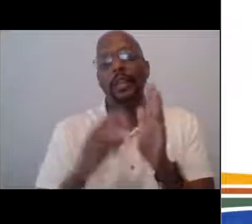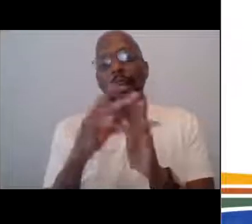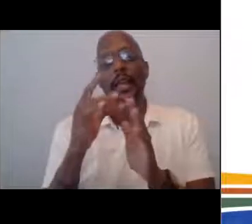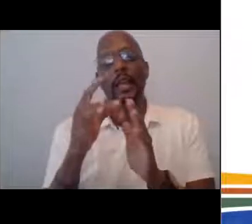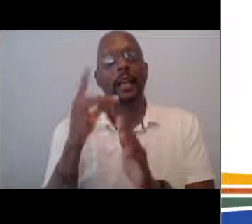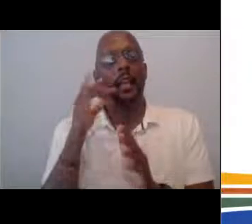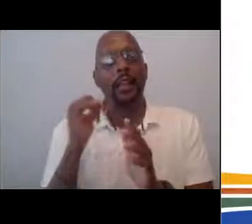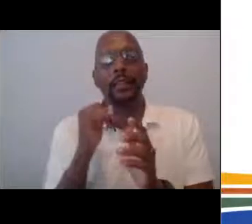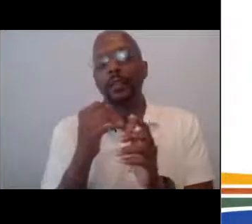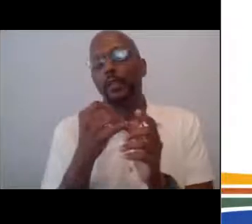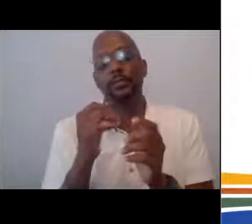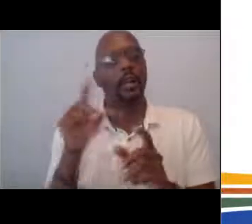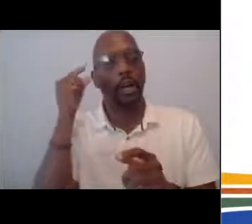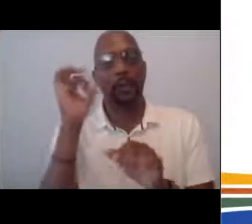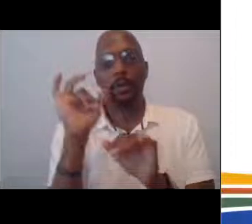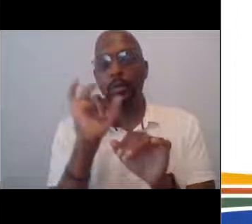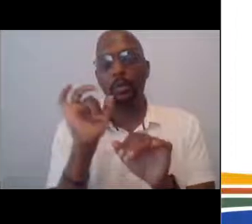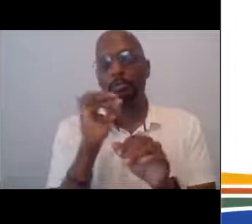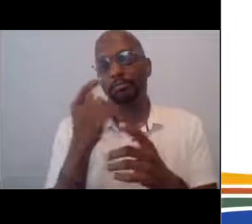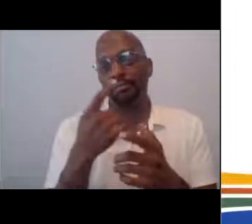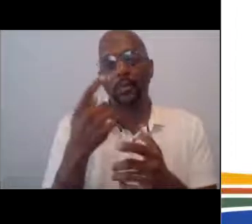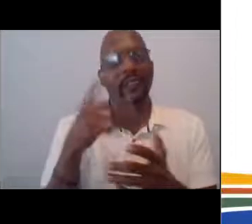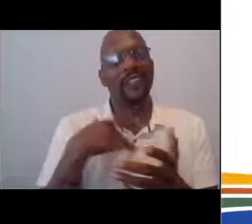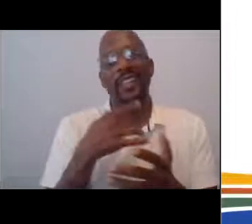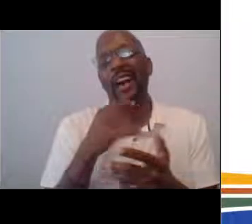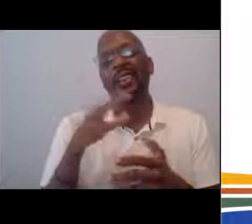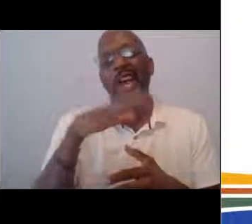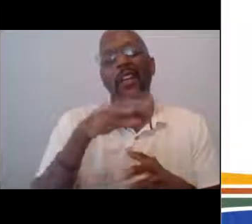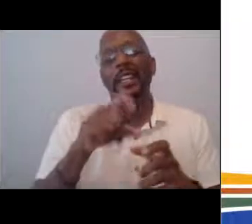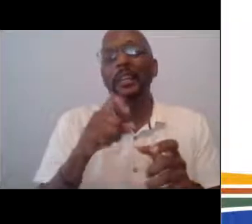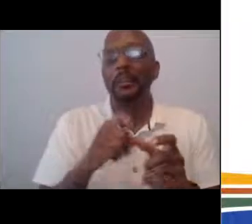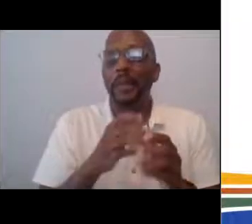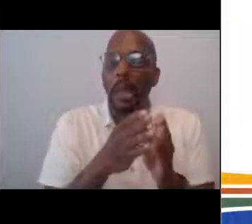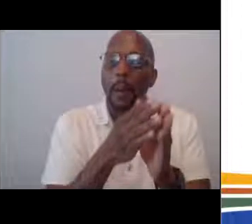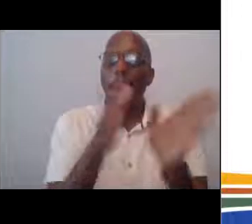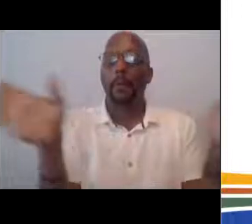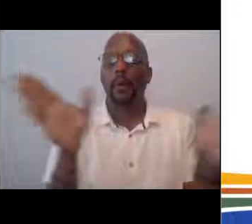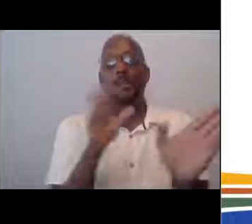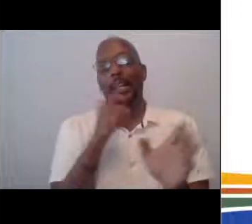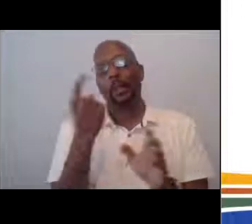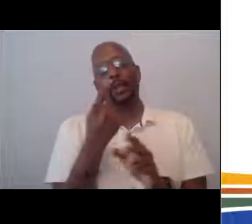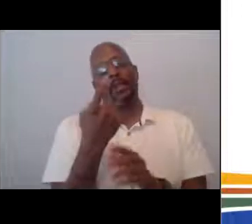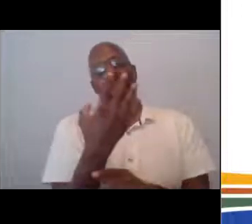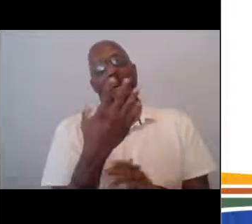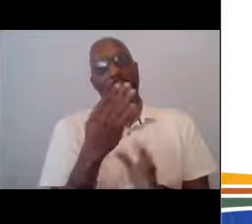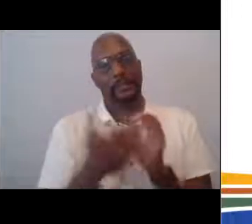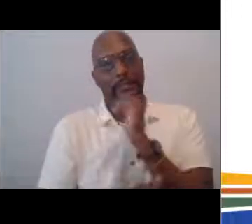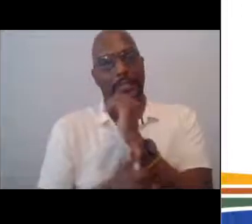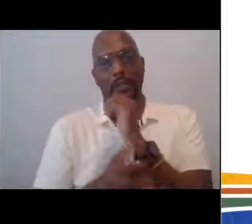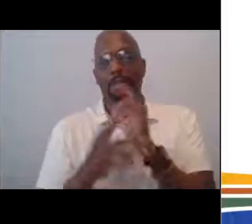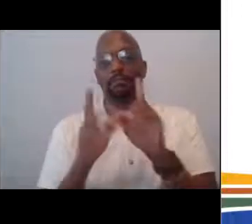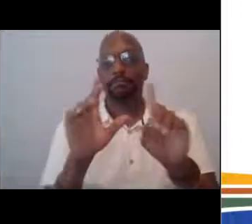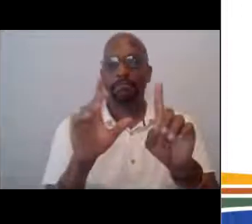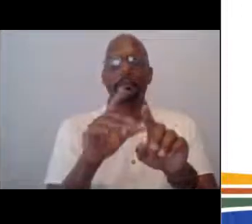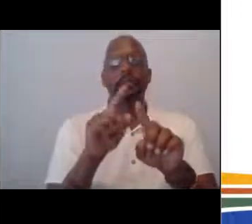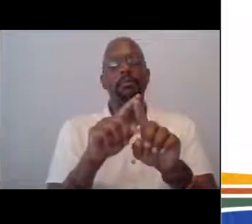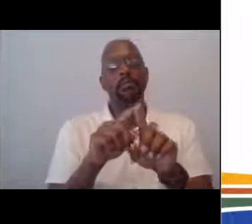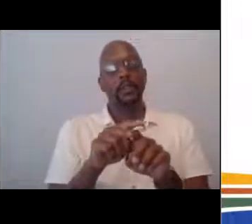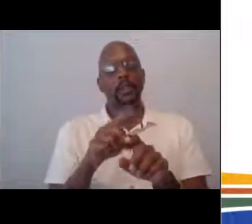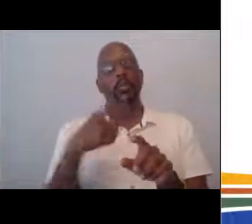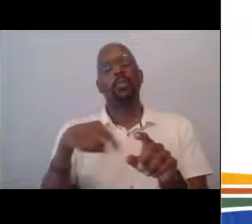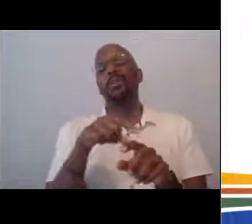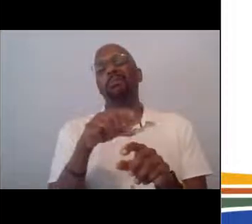that one as well, because we felt that our region needed to be broader than just our initial 5 counties. So obviously we like working together because